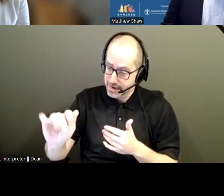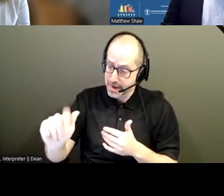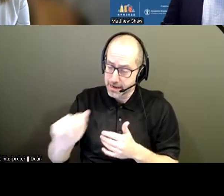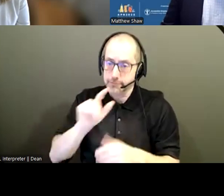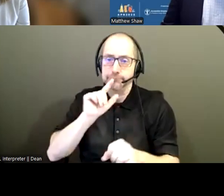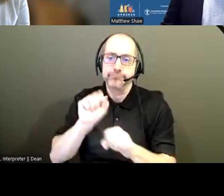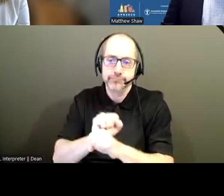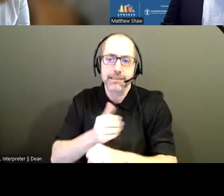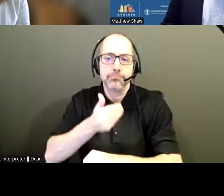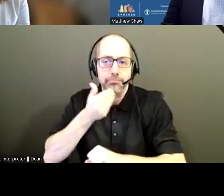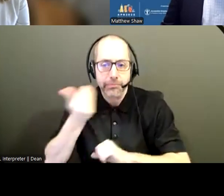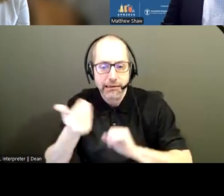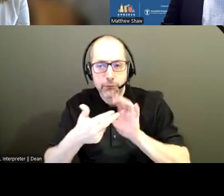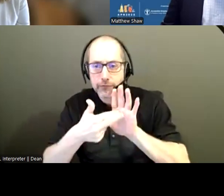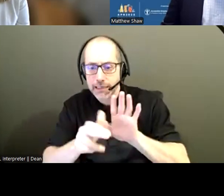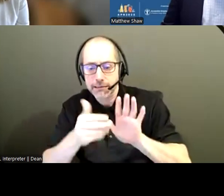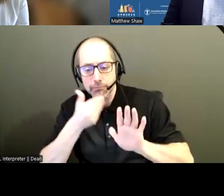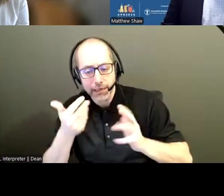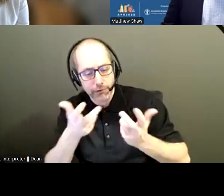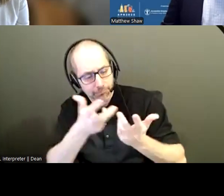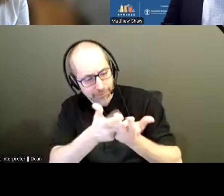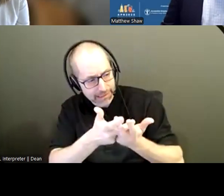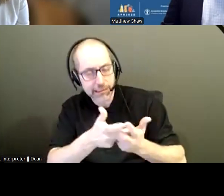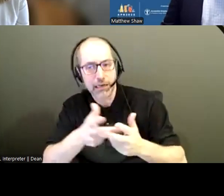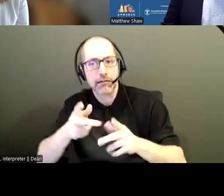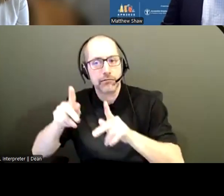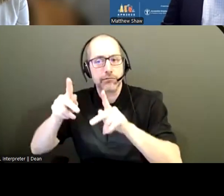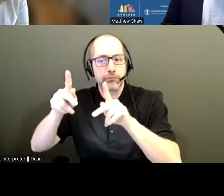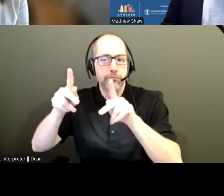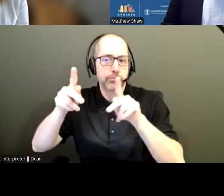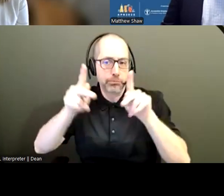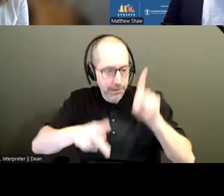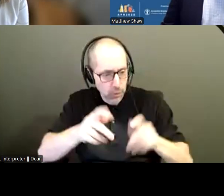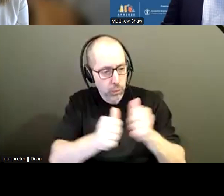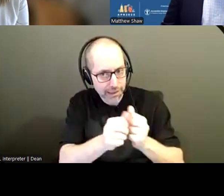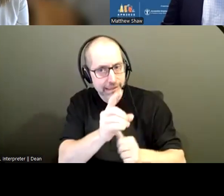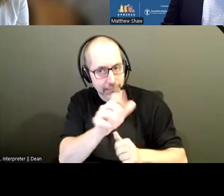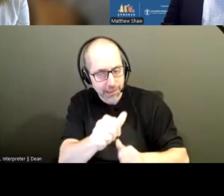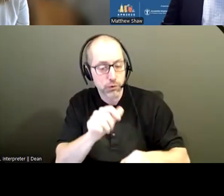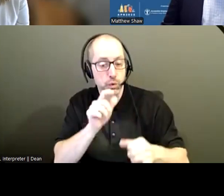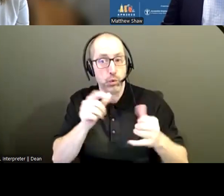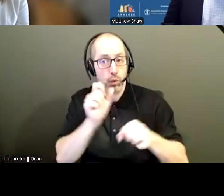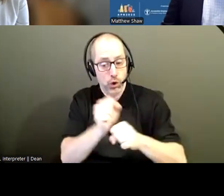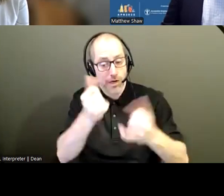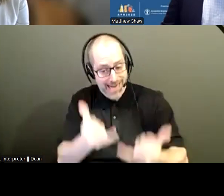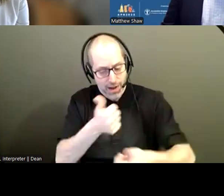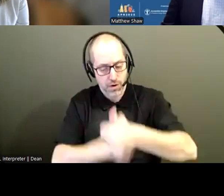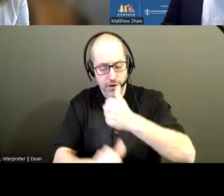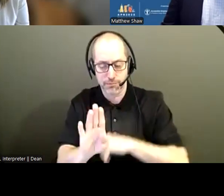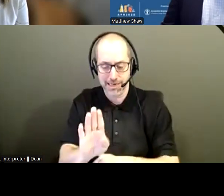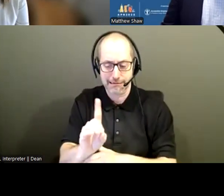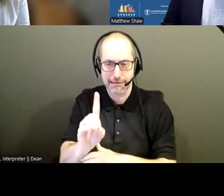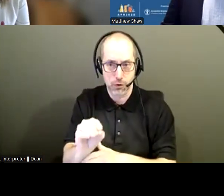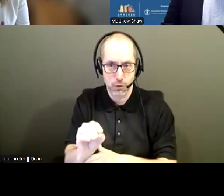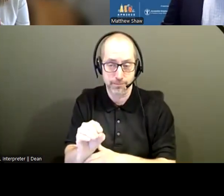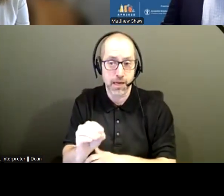reflects the persons with disabilities that are employed at BDO. So I think that was a